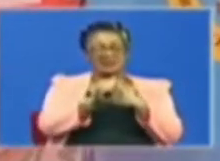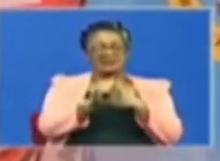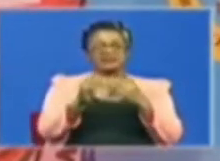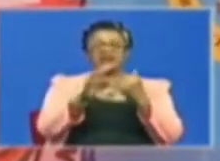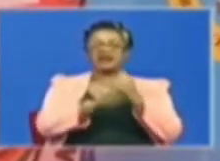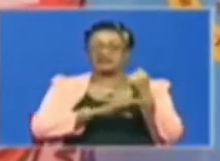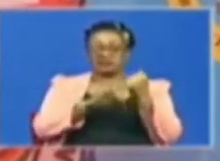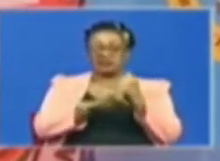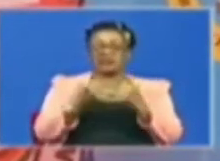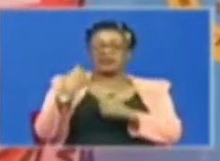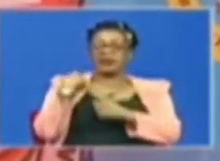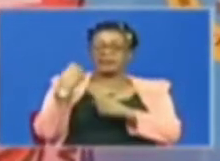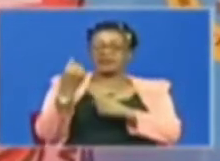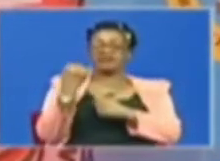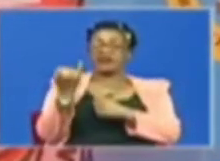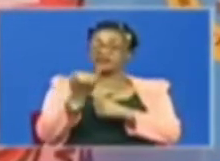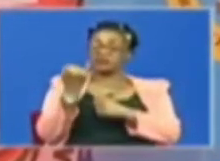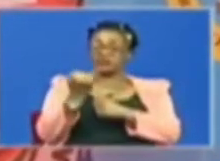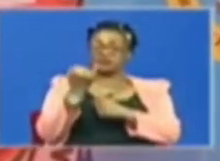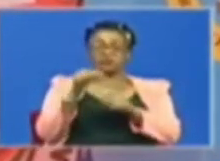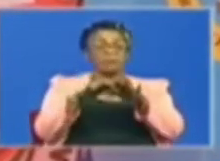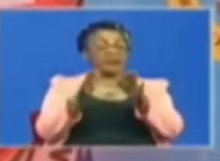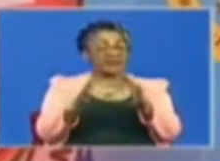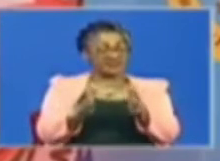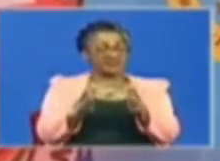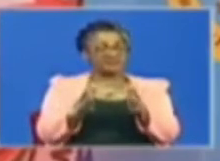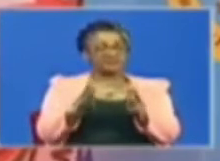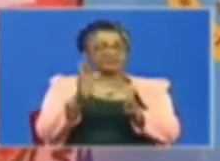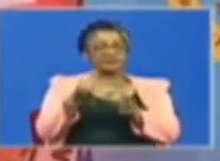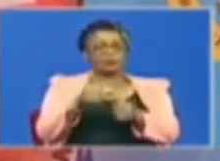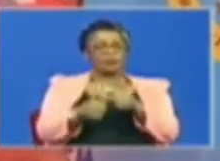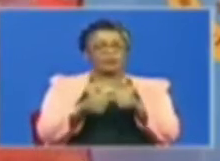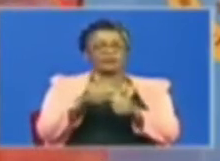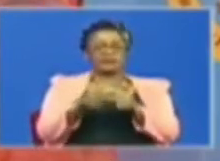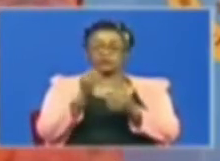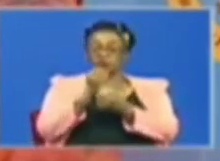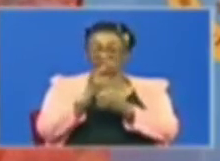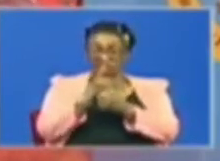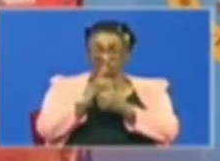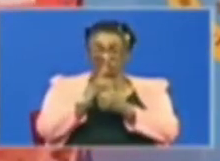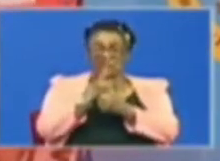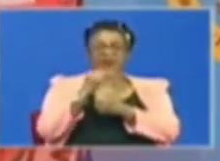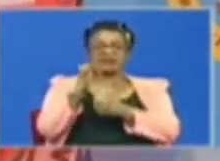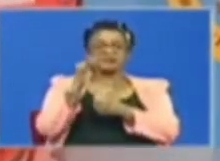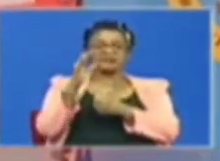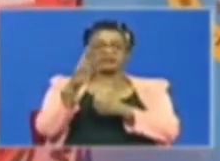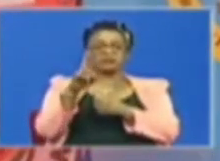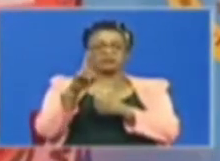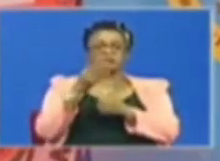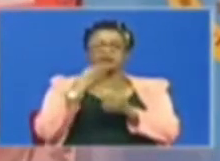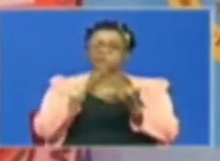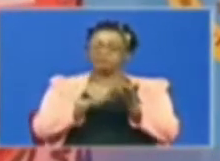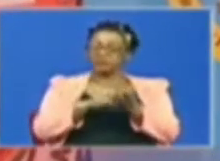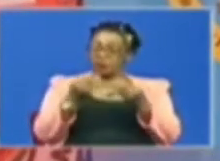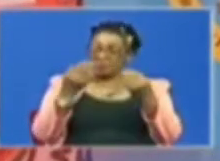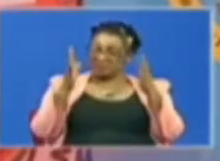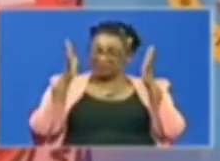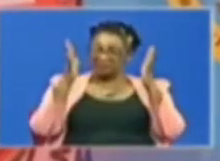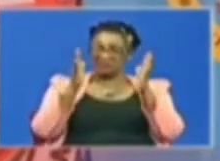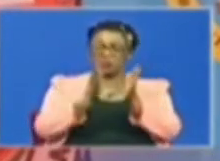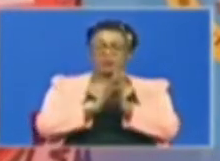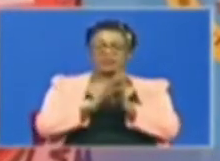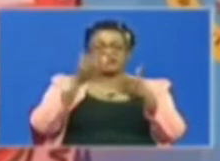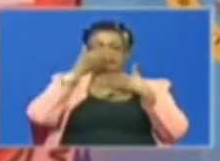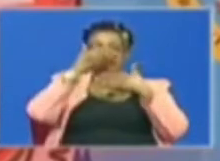the number of isolation beds, out of which 12 are ICU beds. These have been complemented with 10 ventilators.